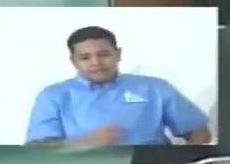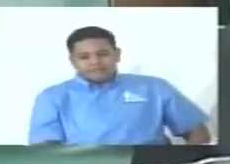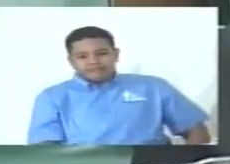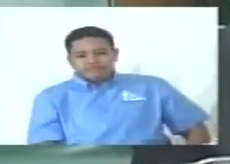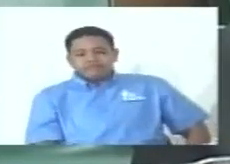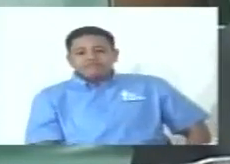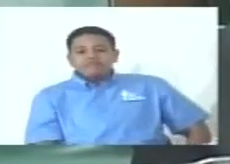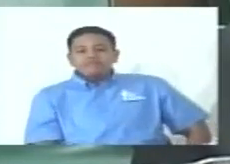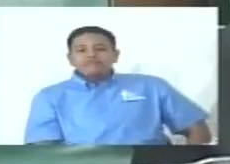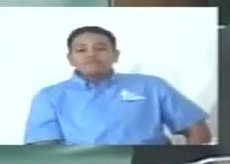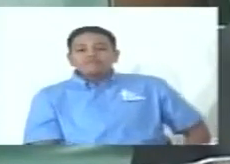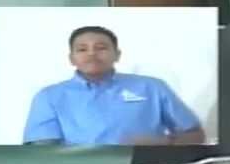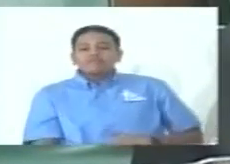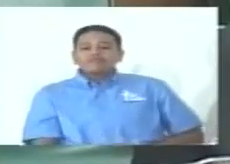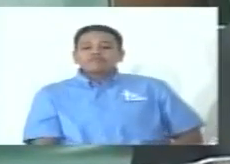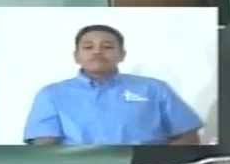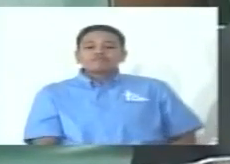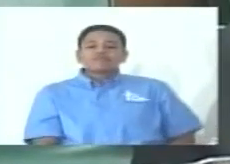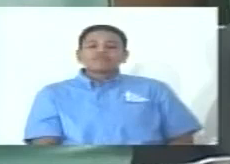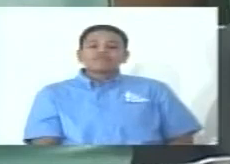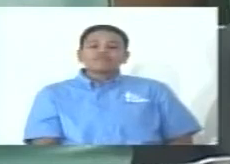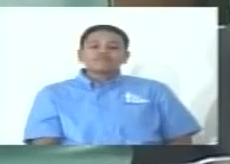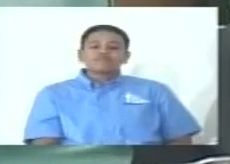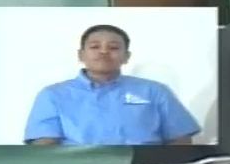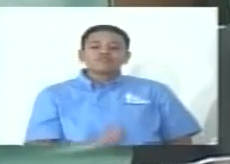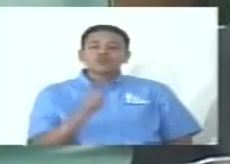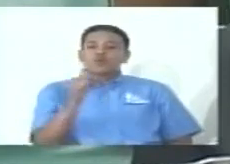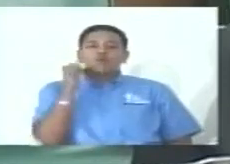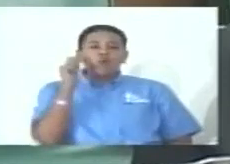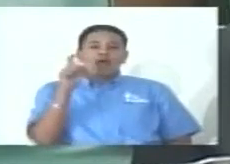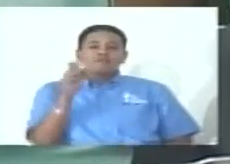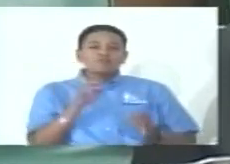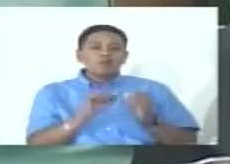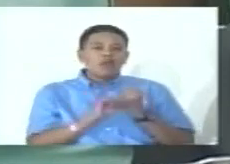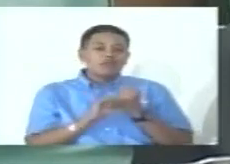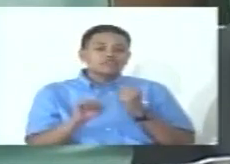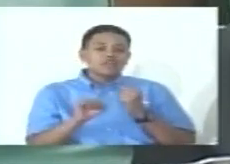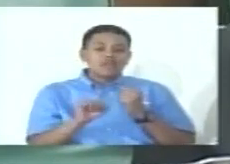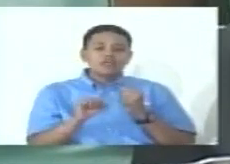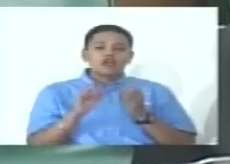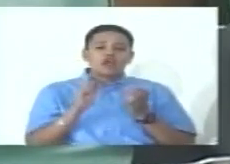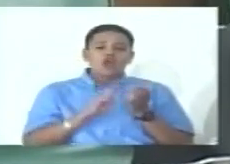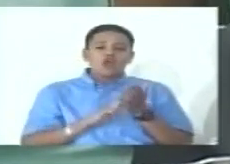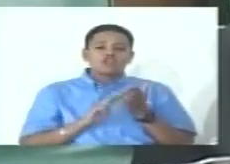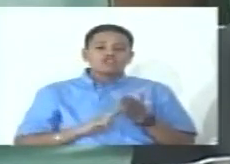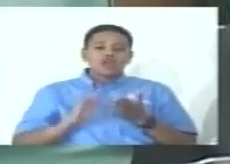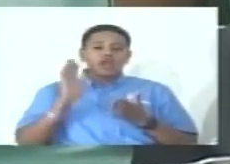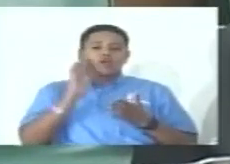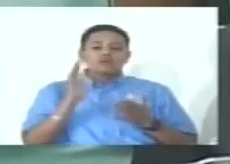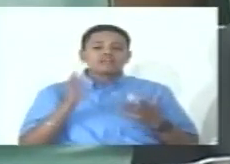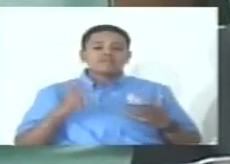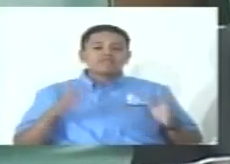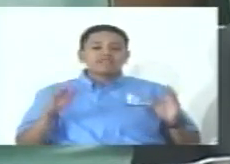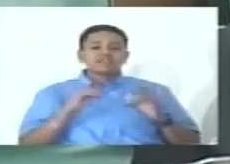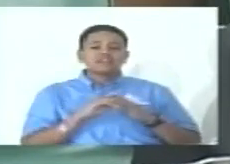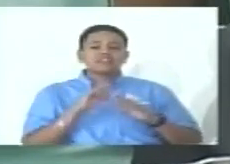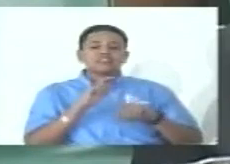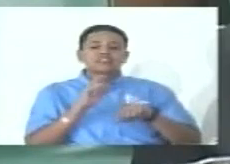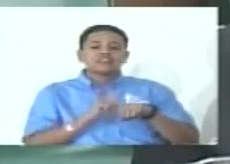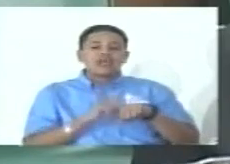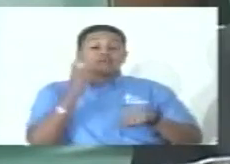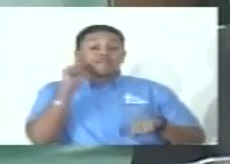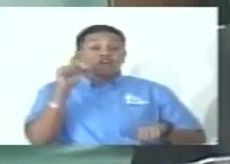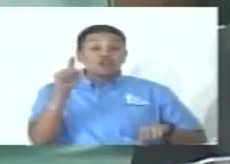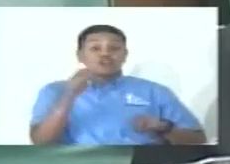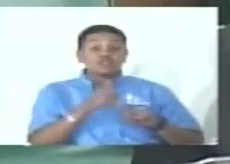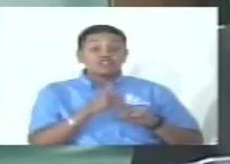you won't have to extend this contract because I'm going to finish it in time for you